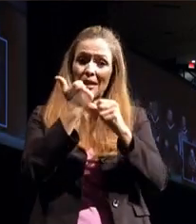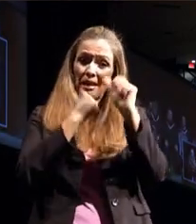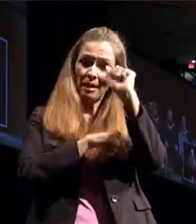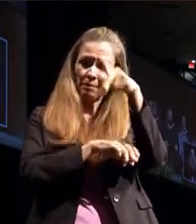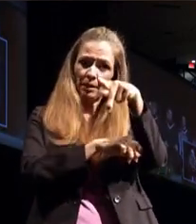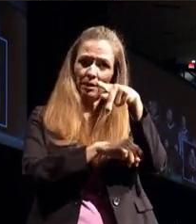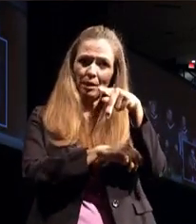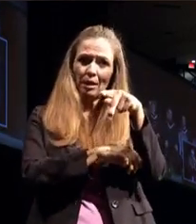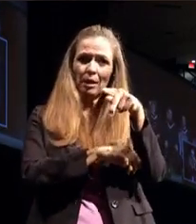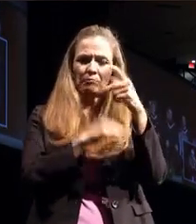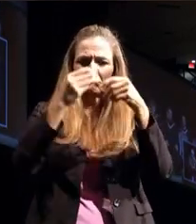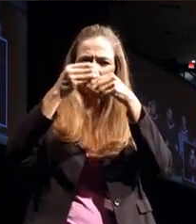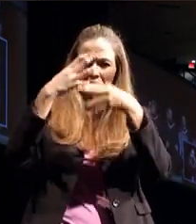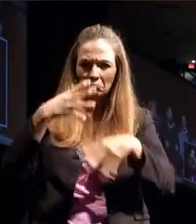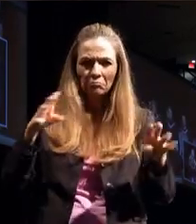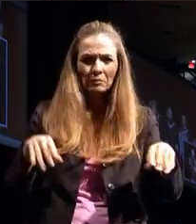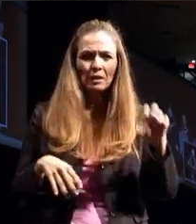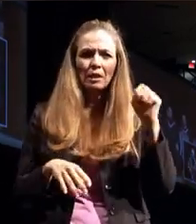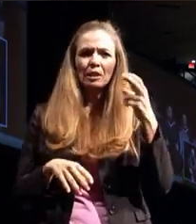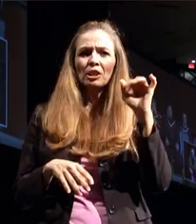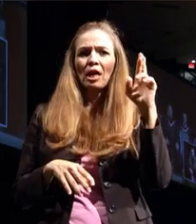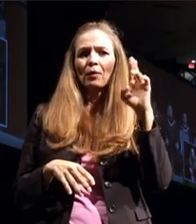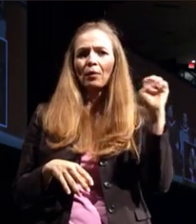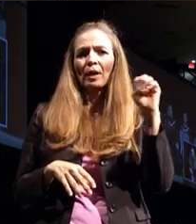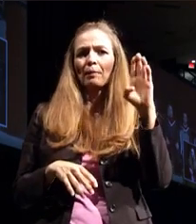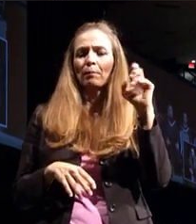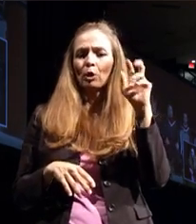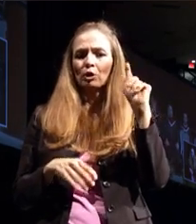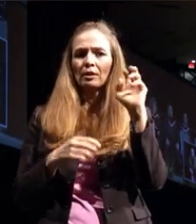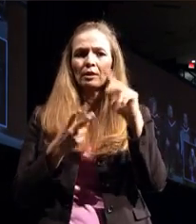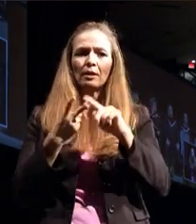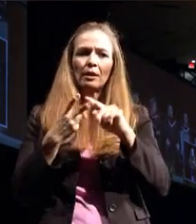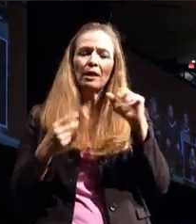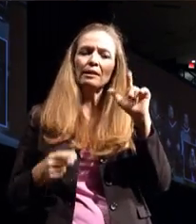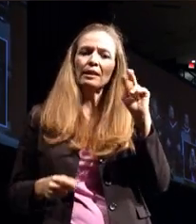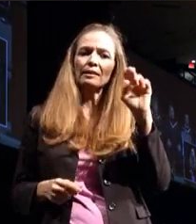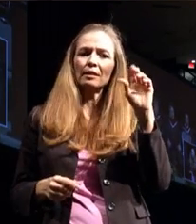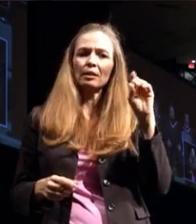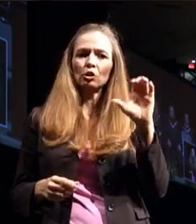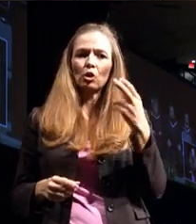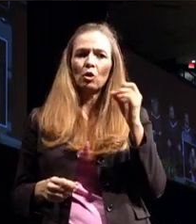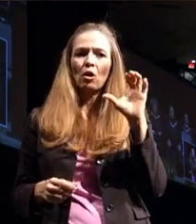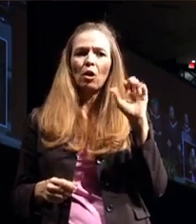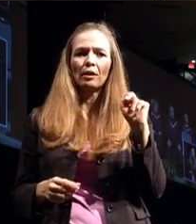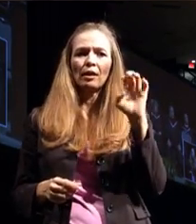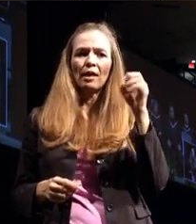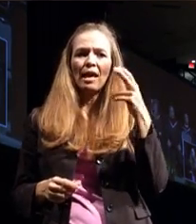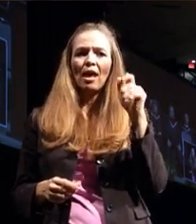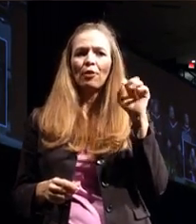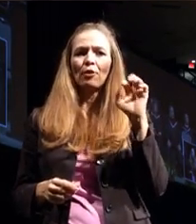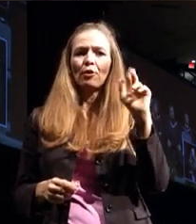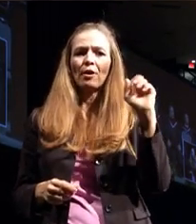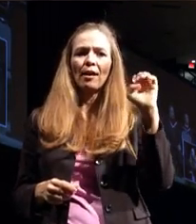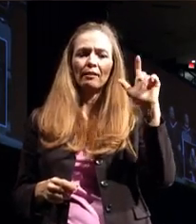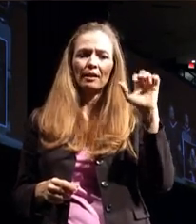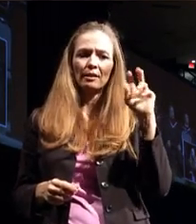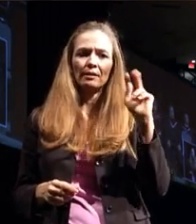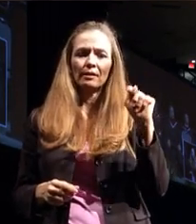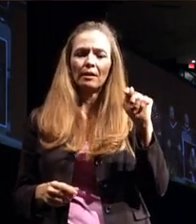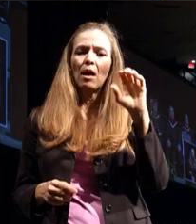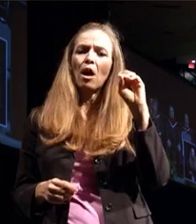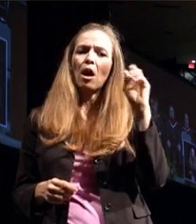Assistant Principals spread throughout the arena, Shirey Burton, Linda Chacon, Heather Elliott, Ozzie